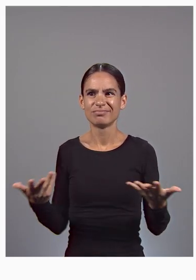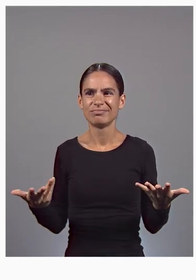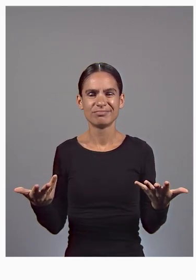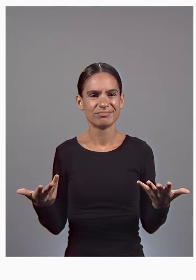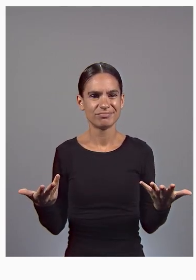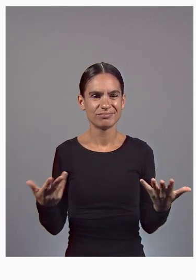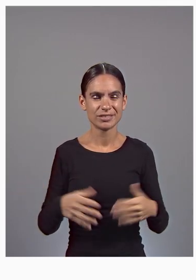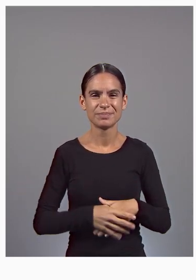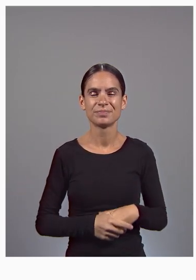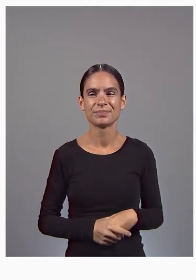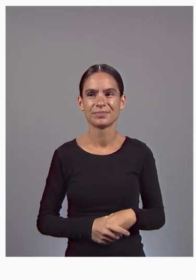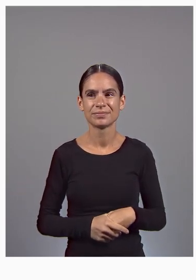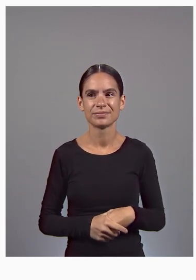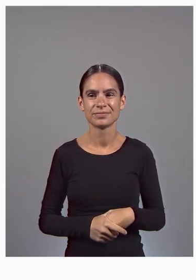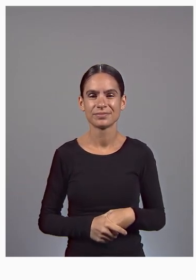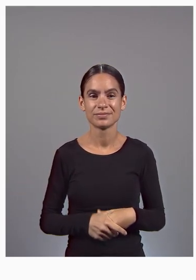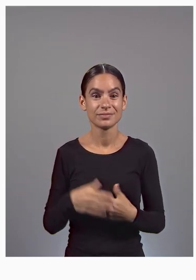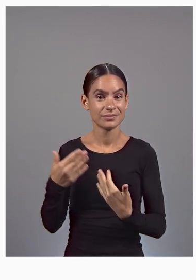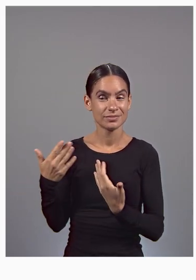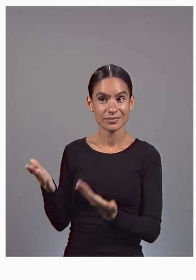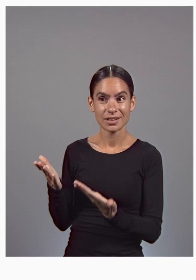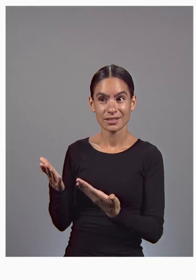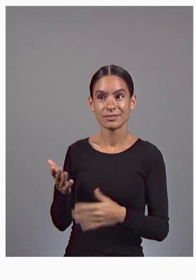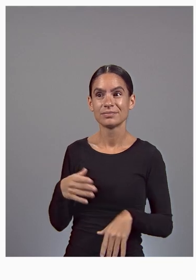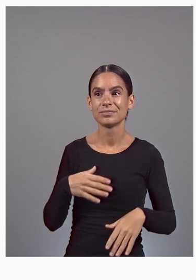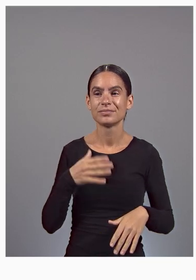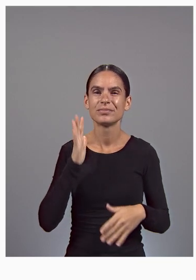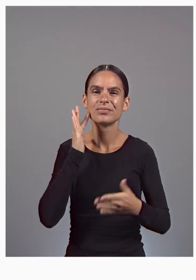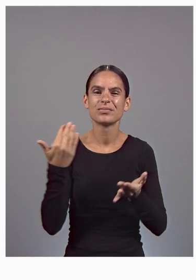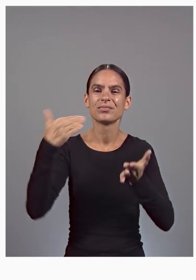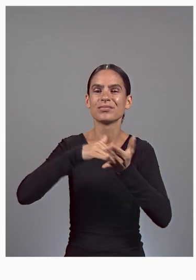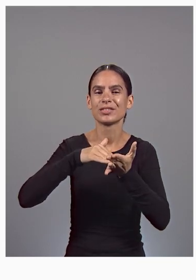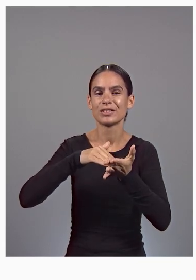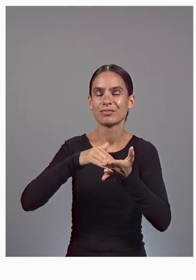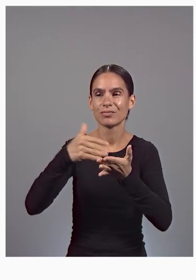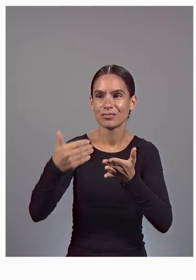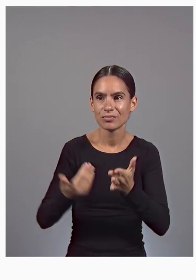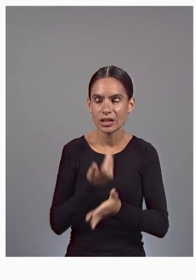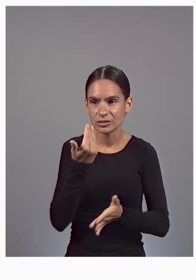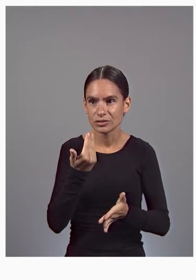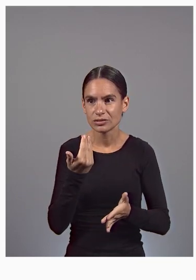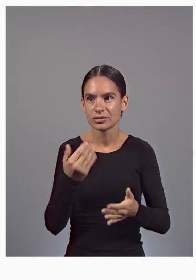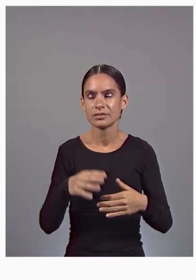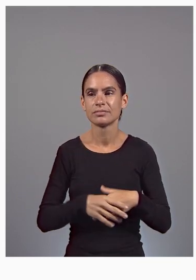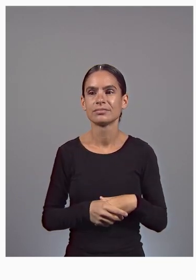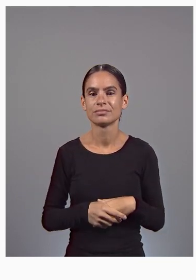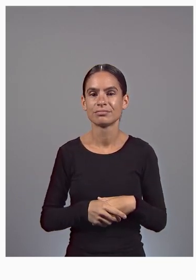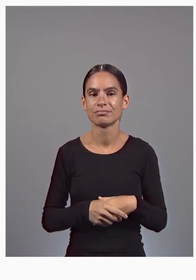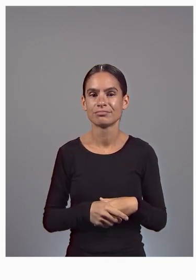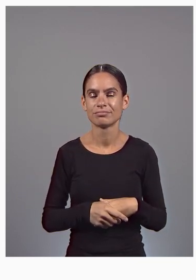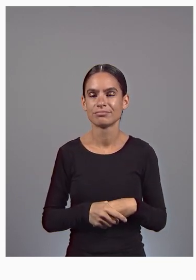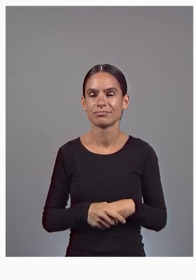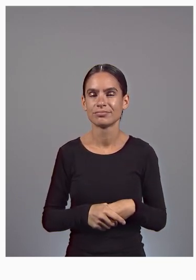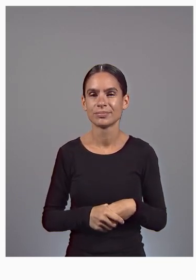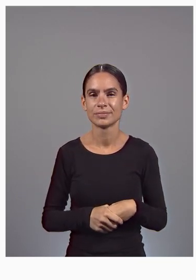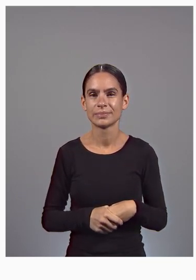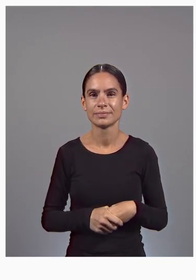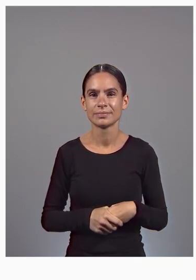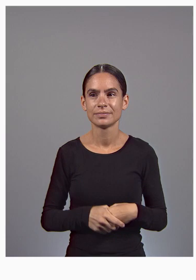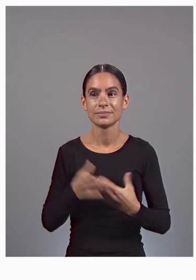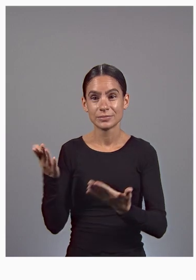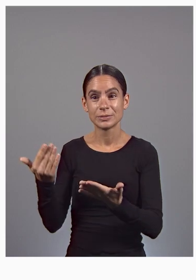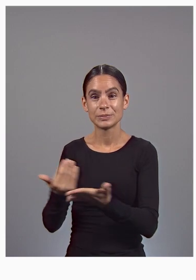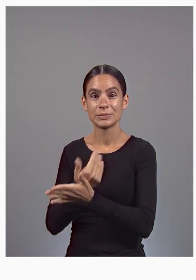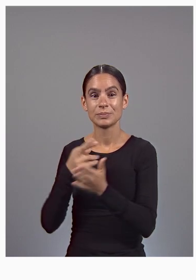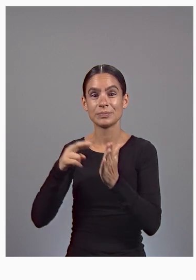our Chronicle instance. We're going to refresh, and let's see, voila. Okay, boom. So there's our new rule, and from